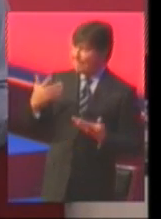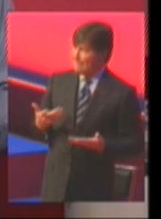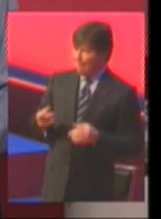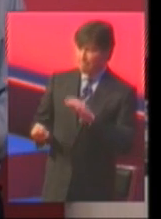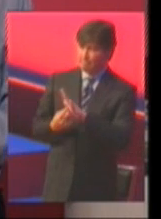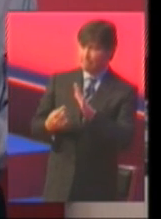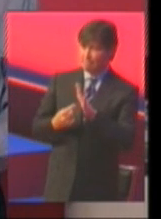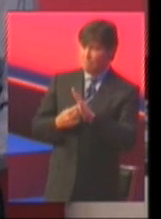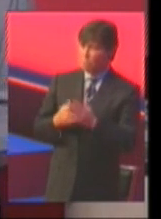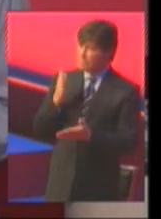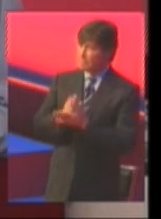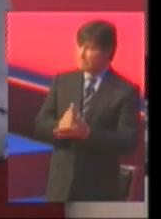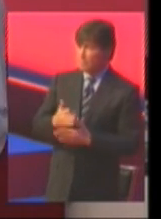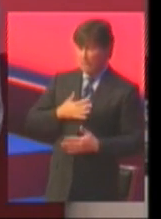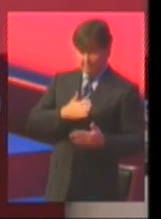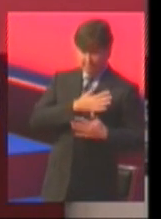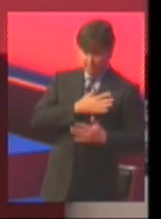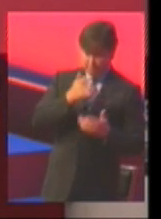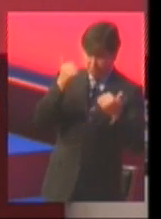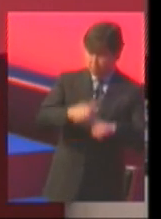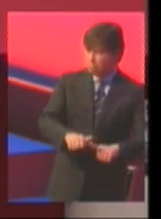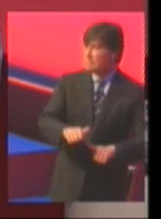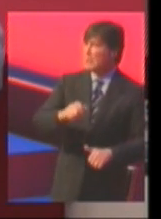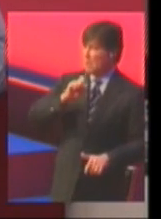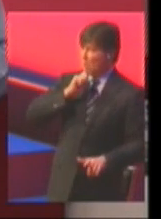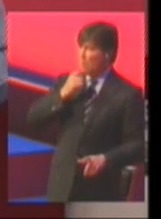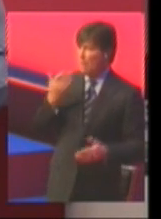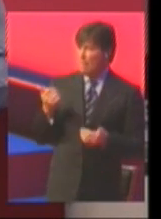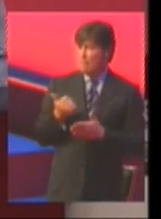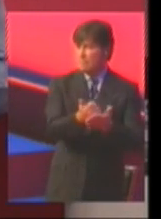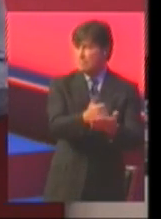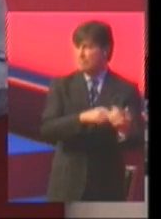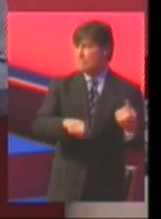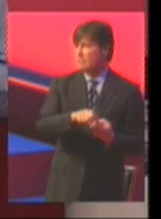in history. We have the will and we will act.